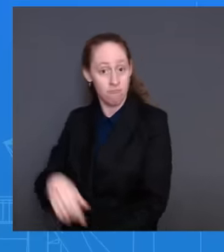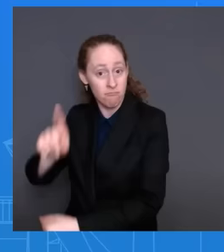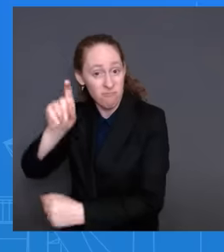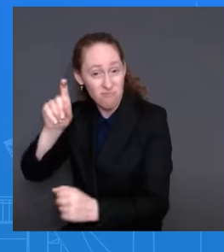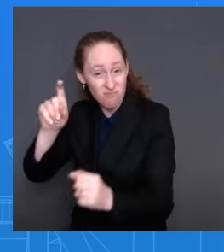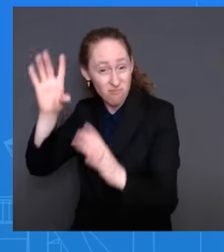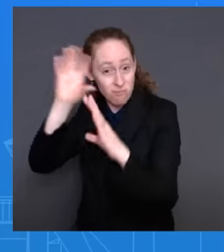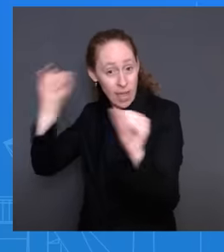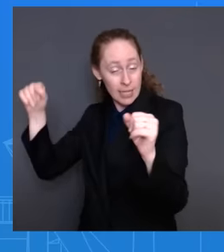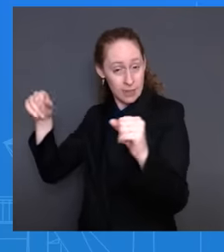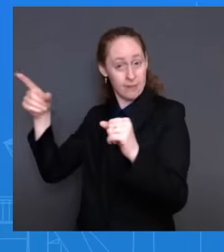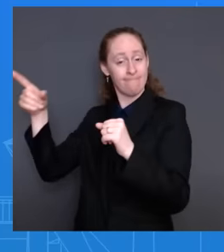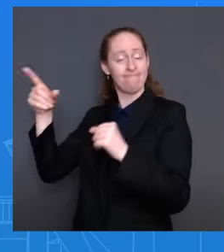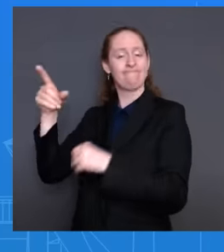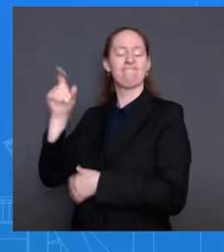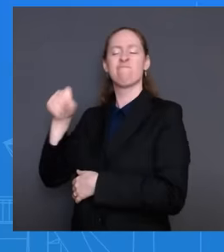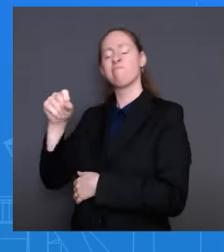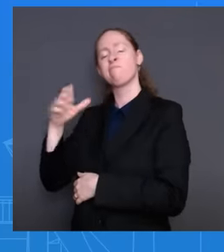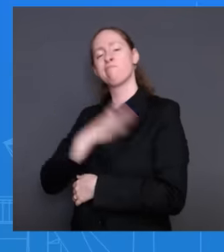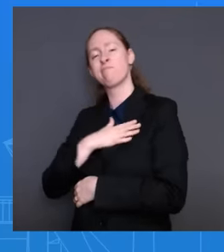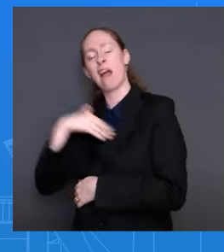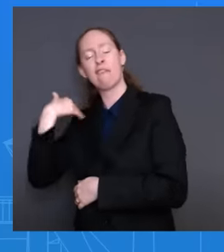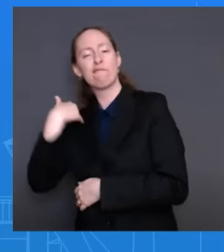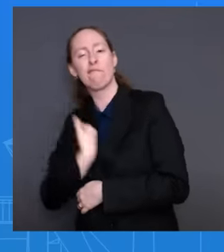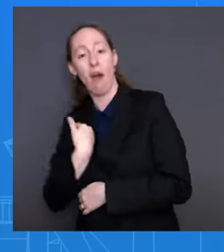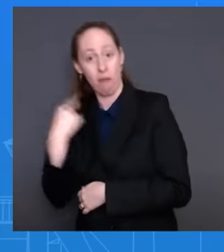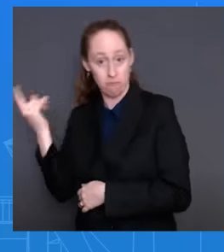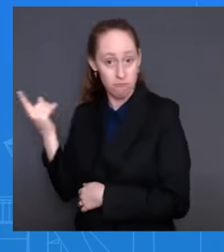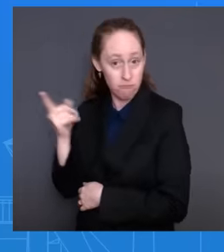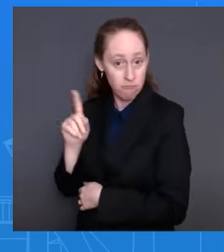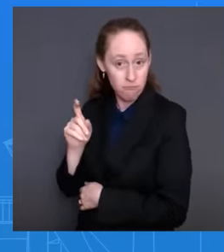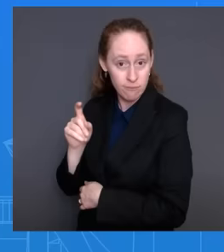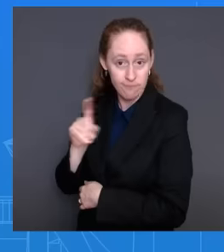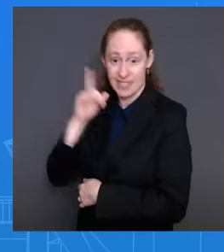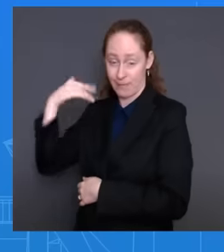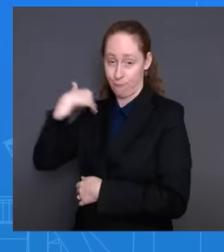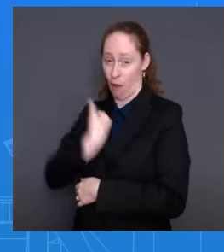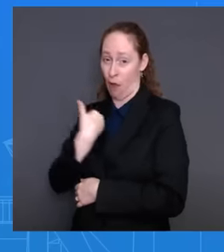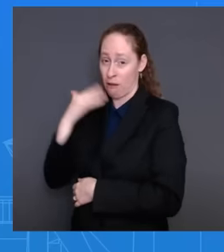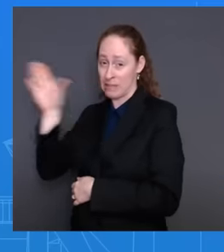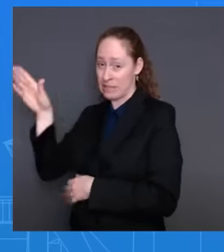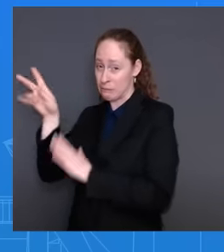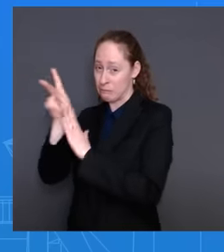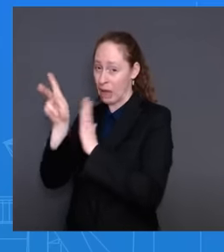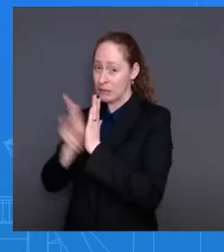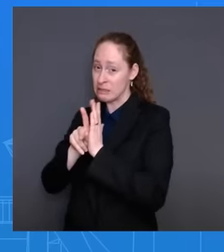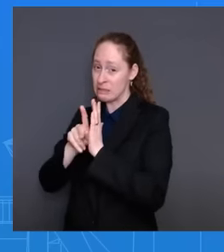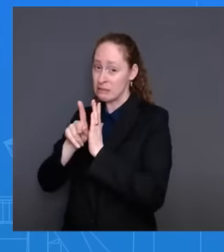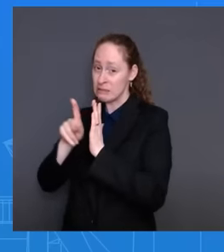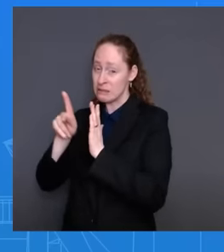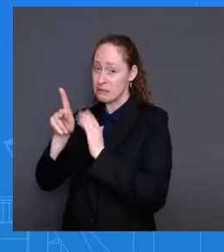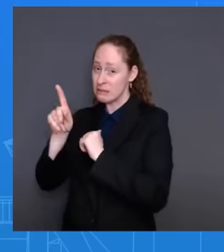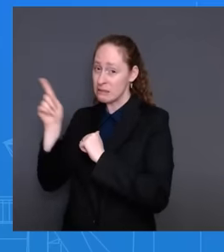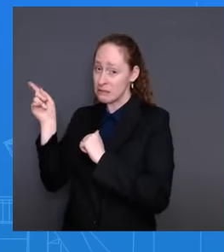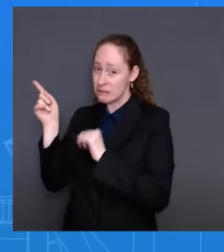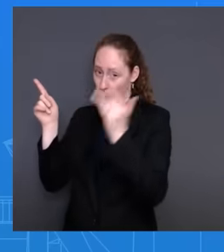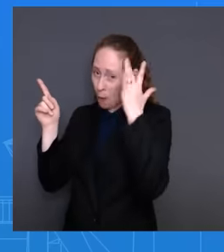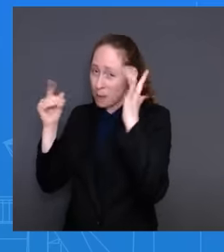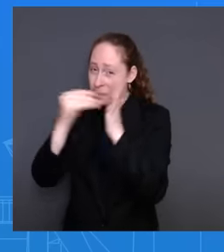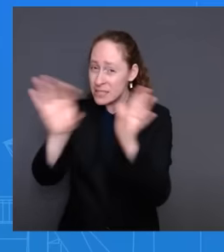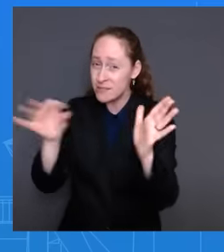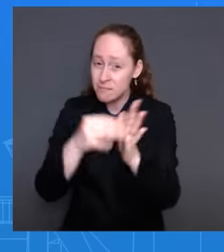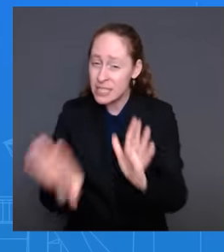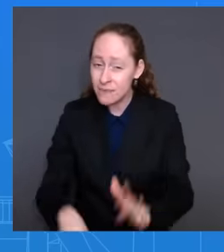his policies potentially contributing to inflation? His policies has helped the economy get back on its feet. That's